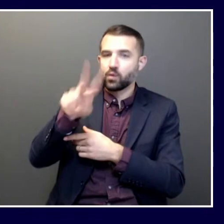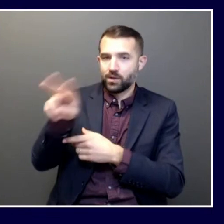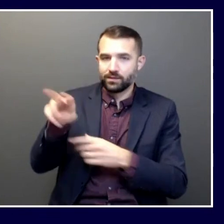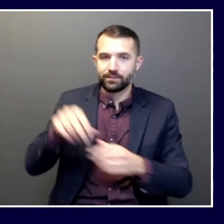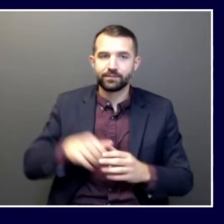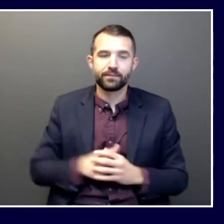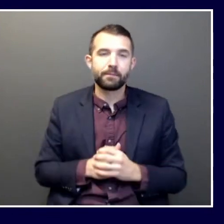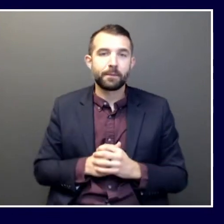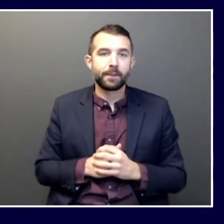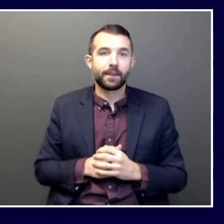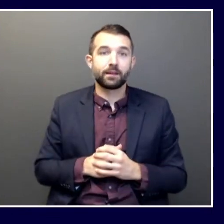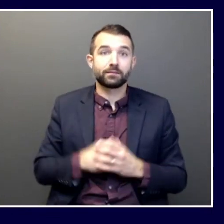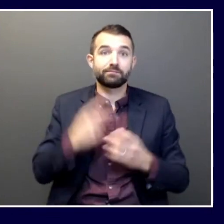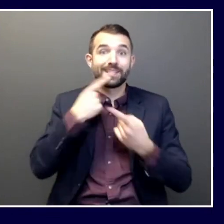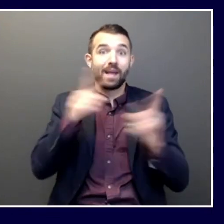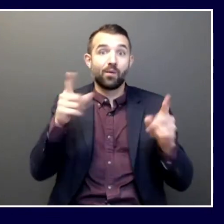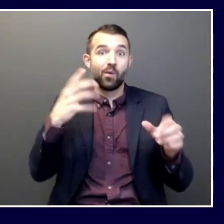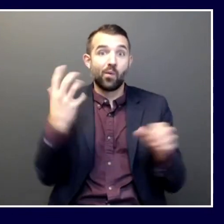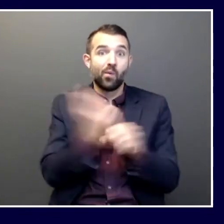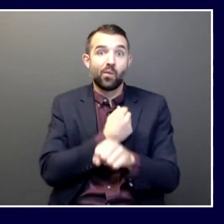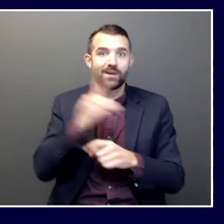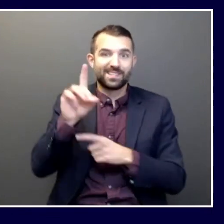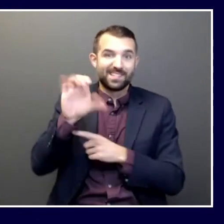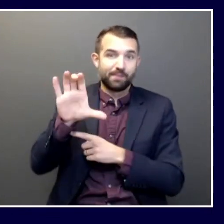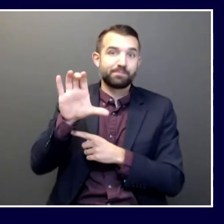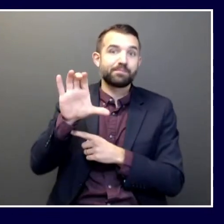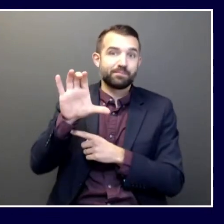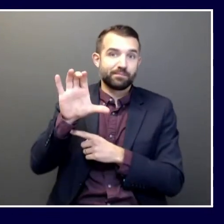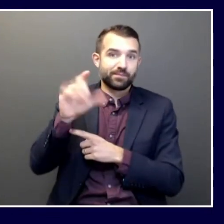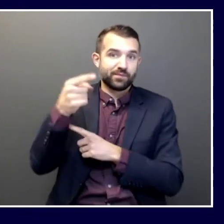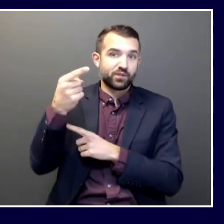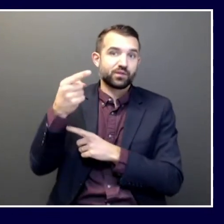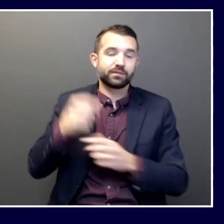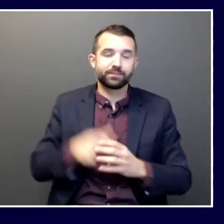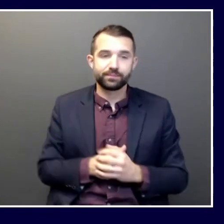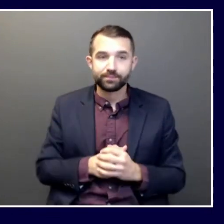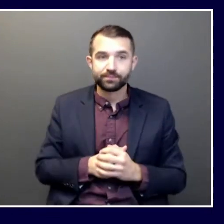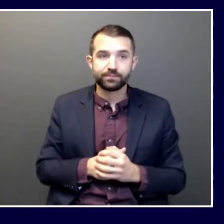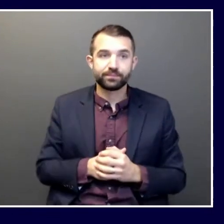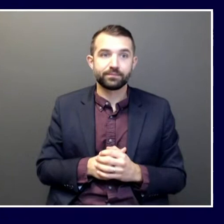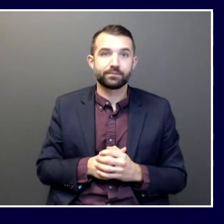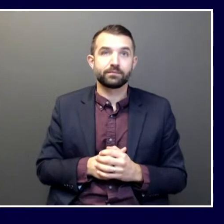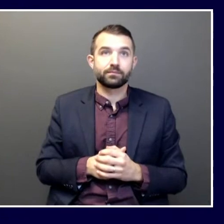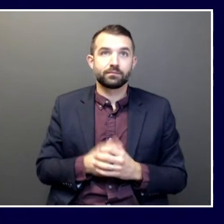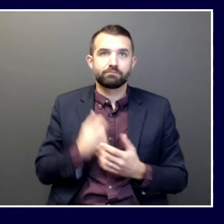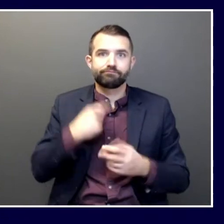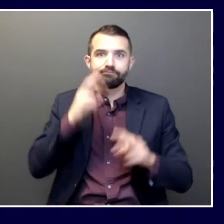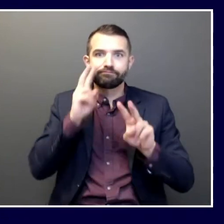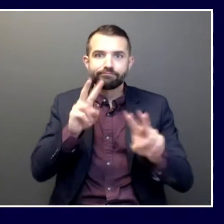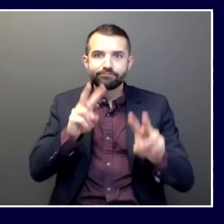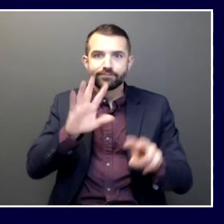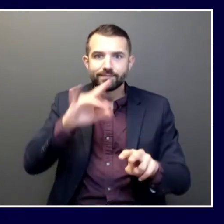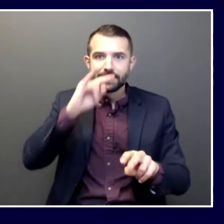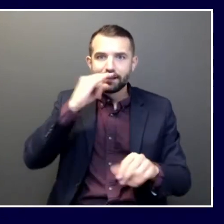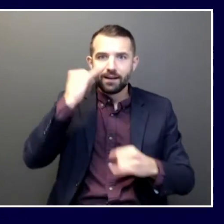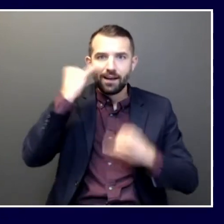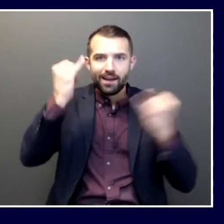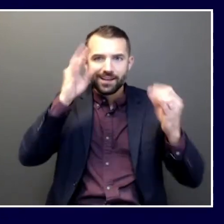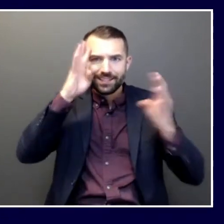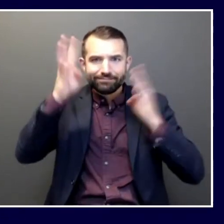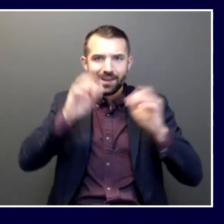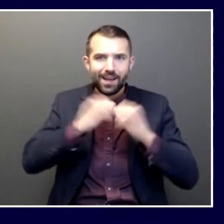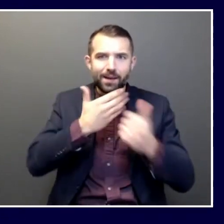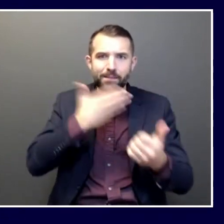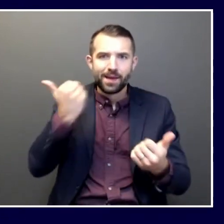children to help us spread the word about the benefits of vaccination and look forward to their ideas and creativity about how to best reach their